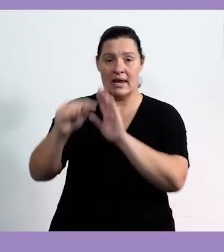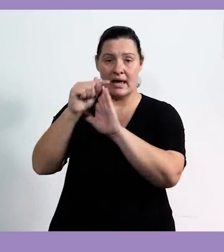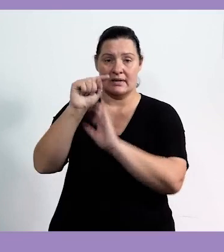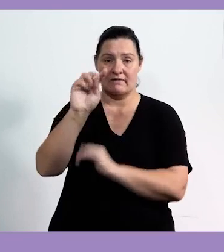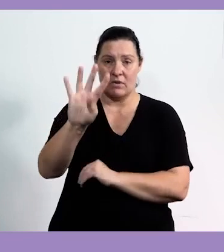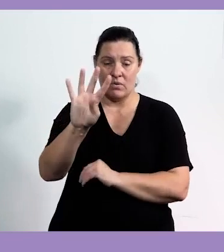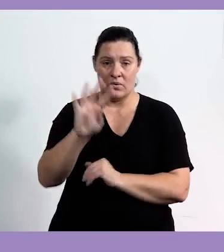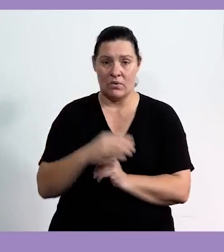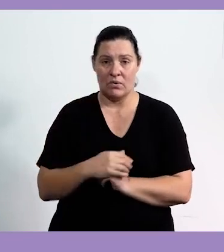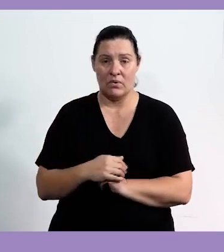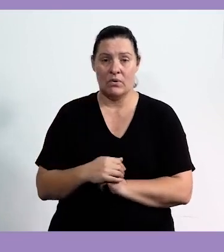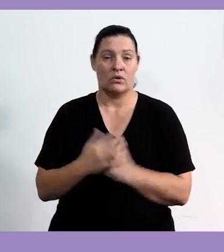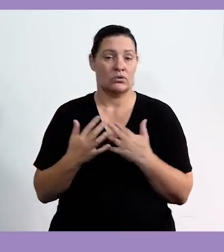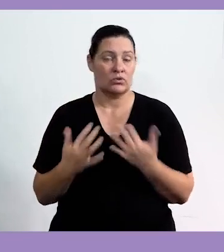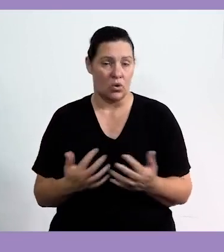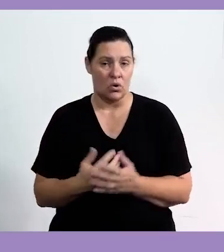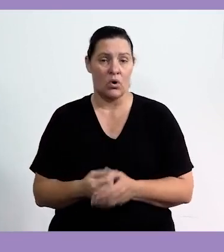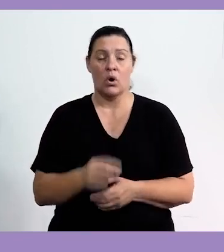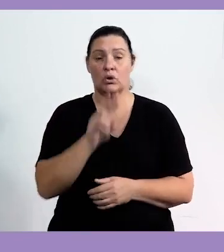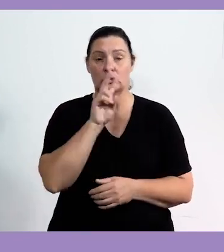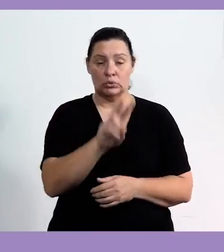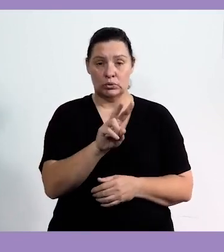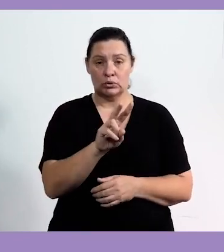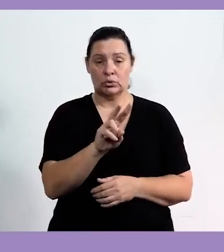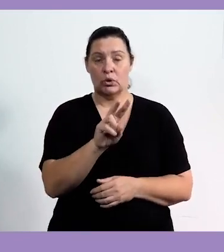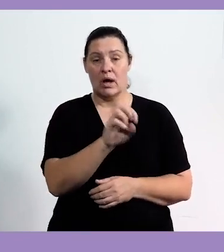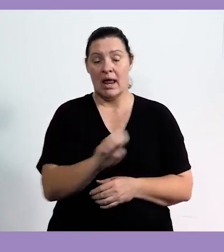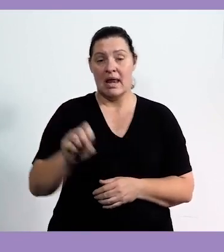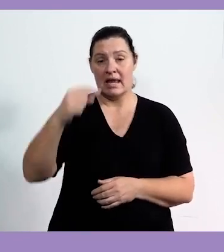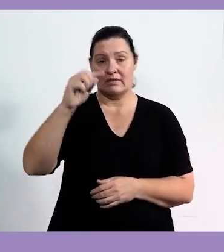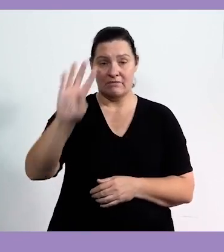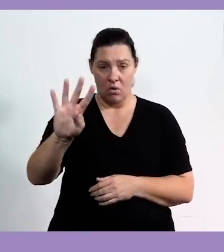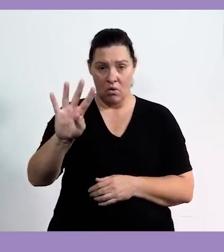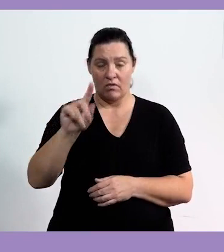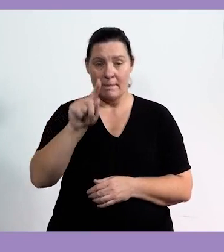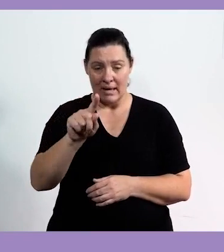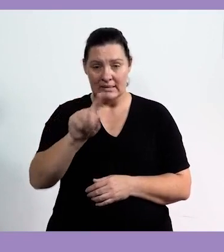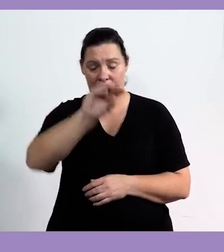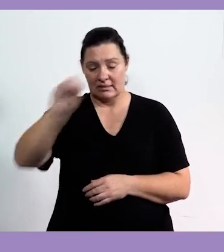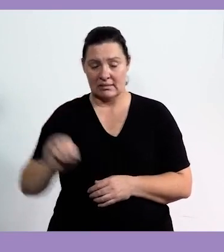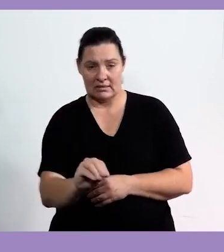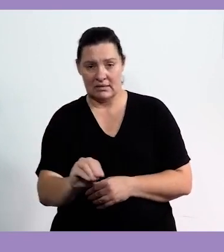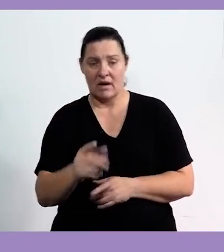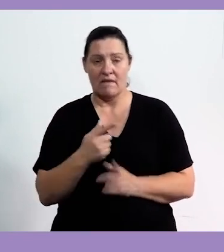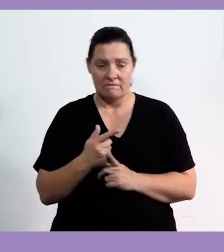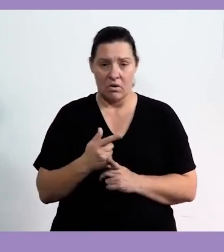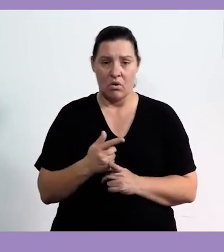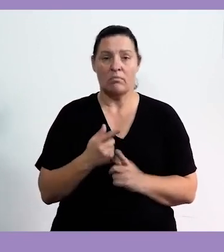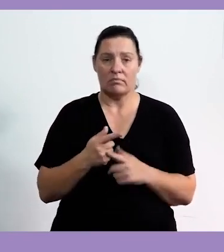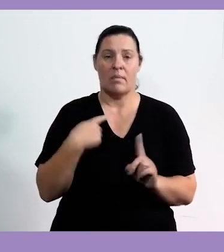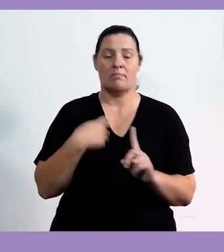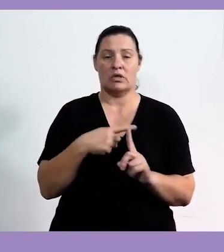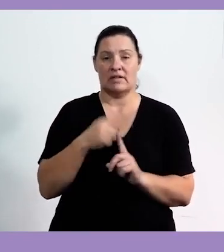exponent negative 4. So the 2 to the exponent negative 4 needs to become a denominator for